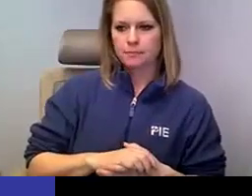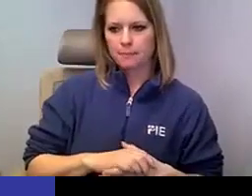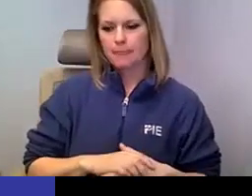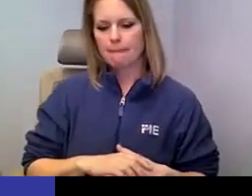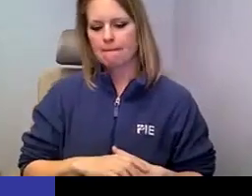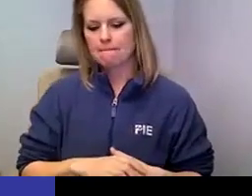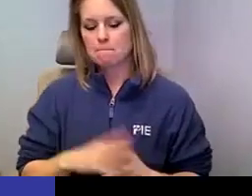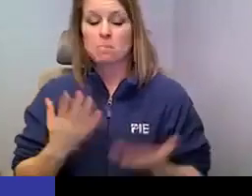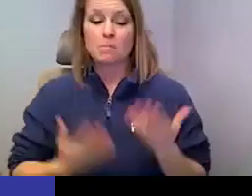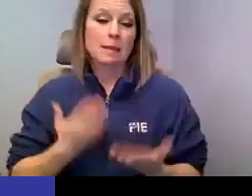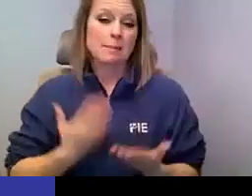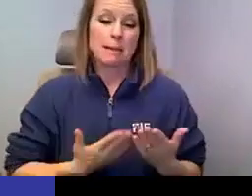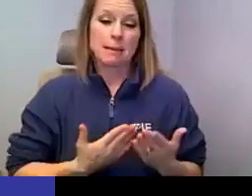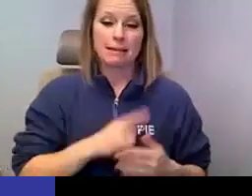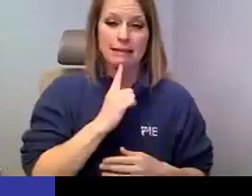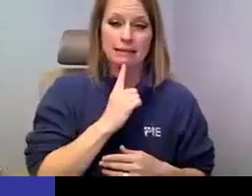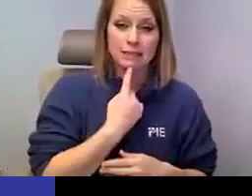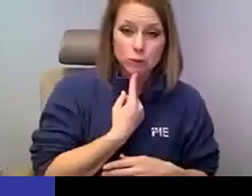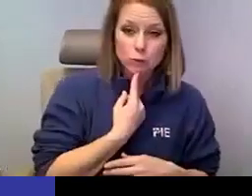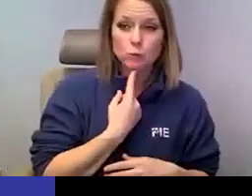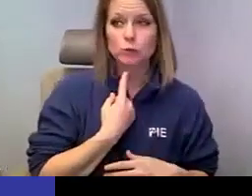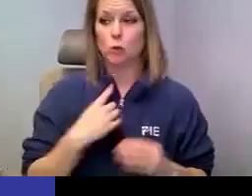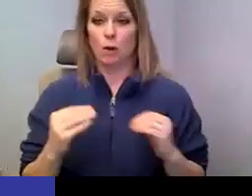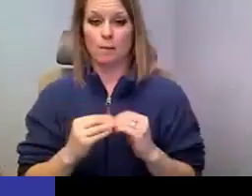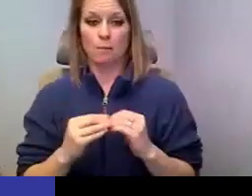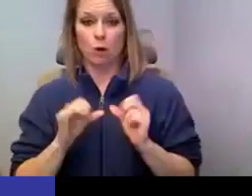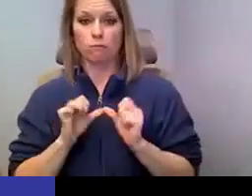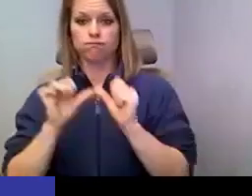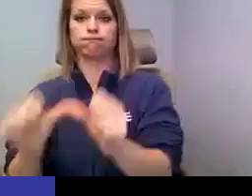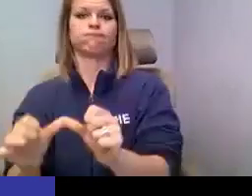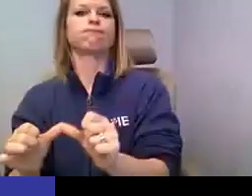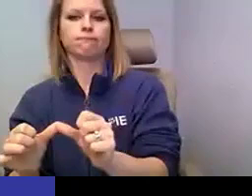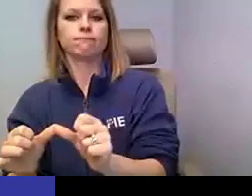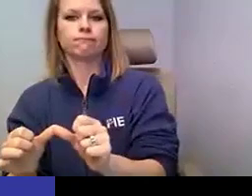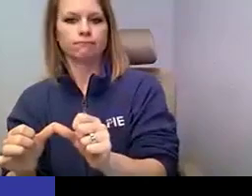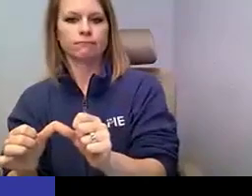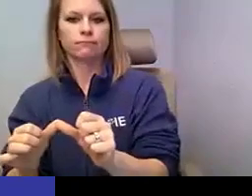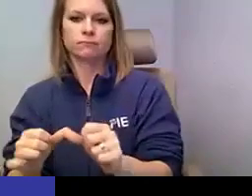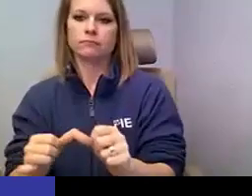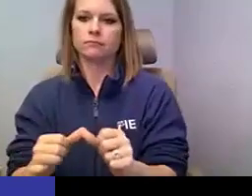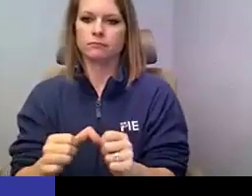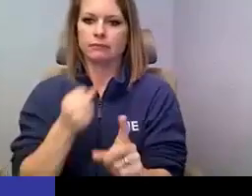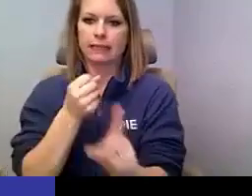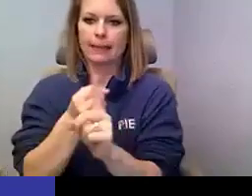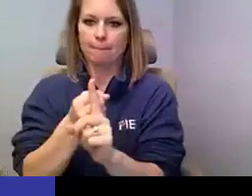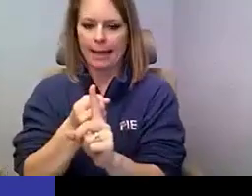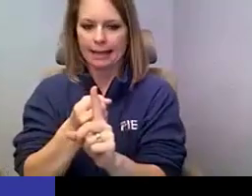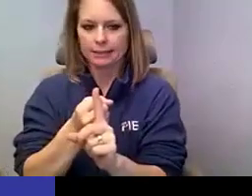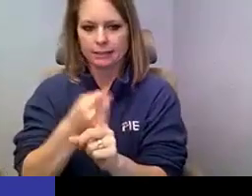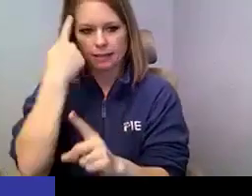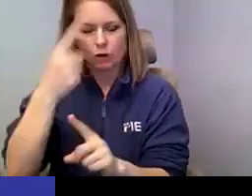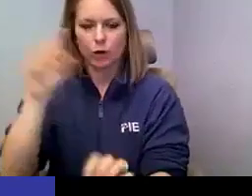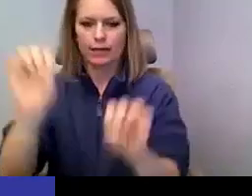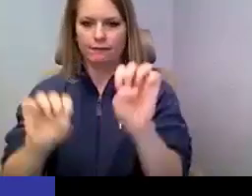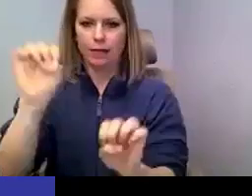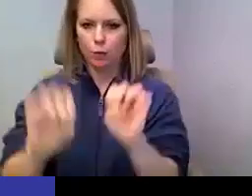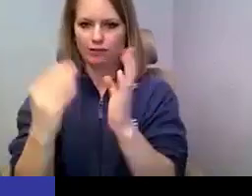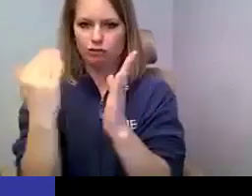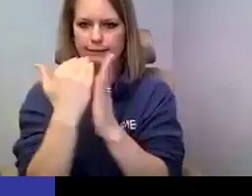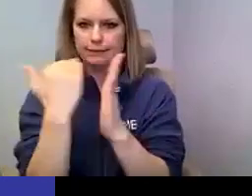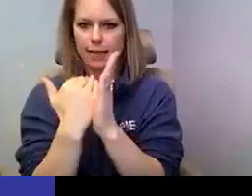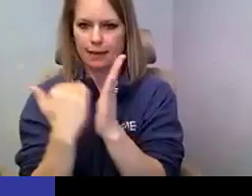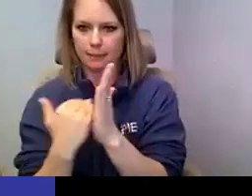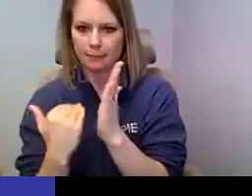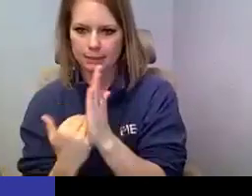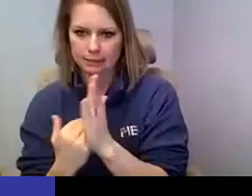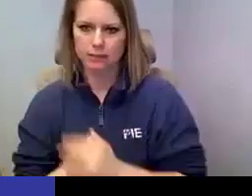negative impacts to more long-standing impacts through all of your other evaluation steps. So the question regarding whether or not,